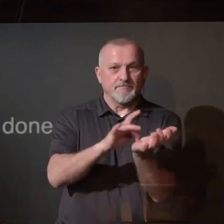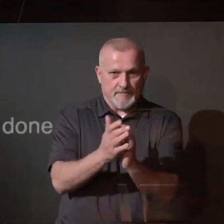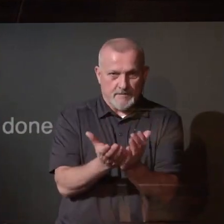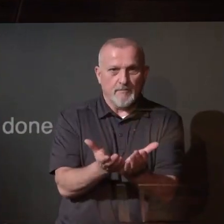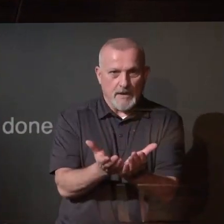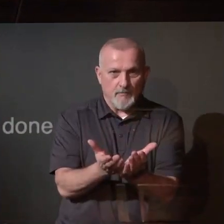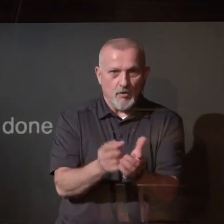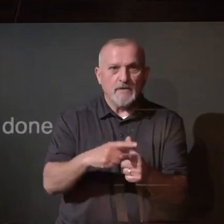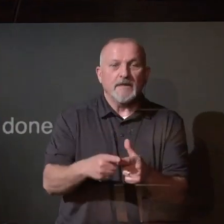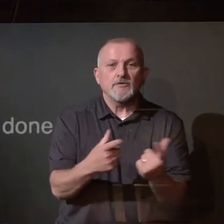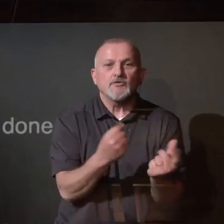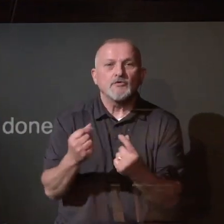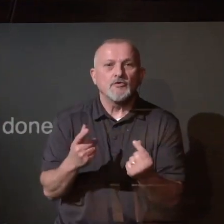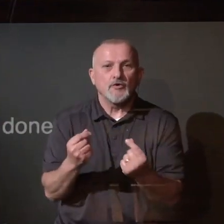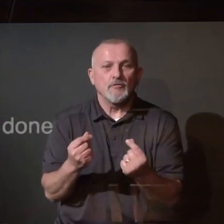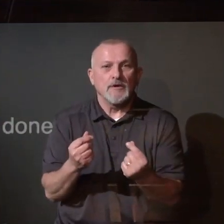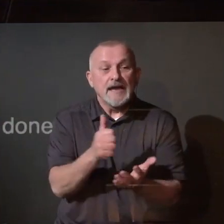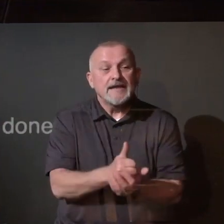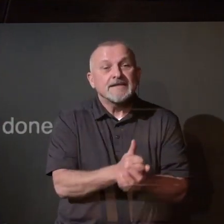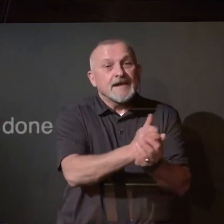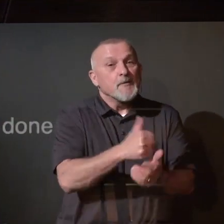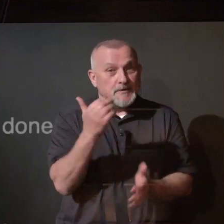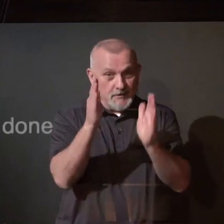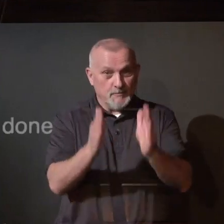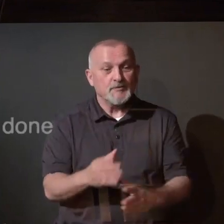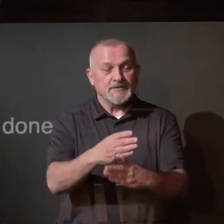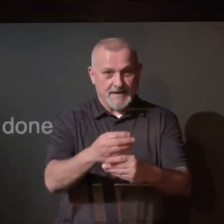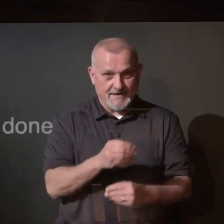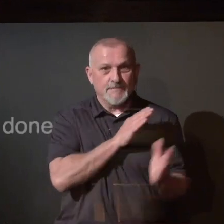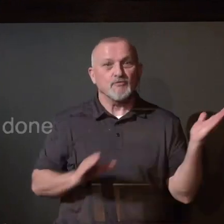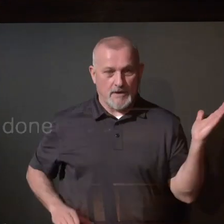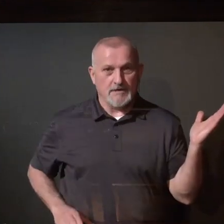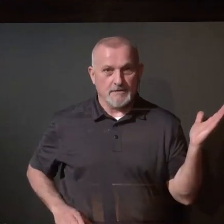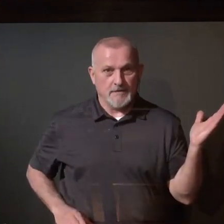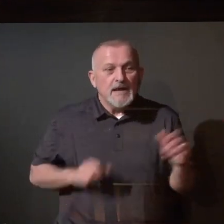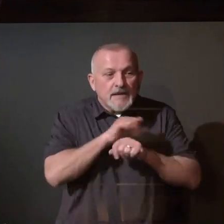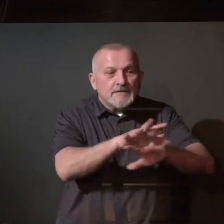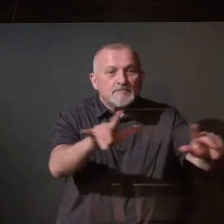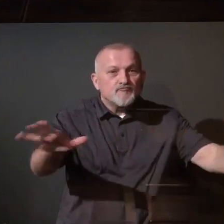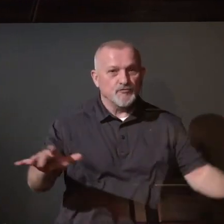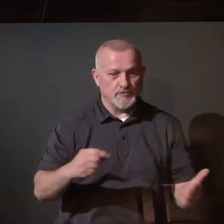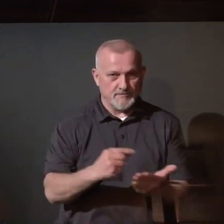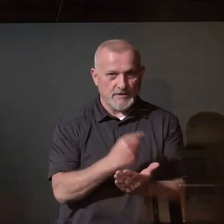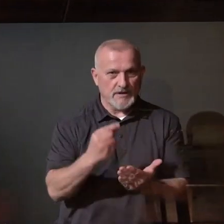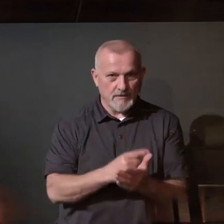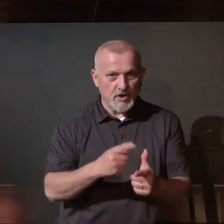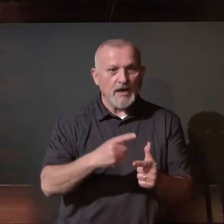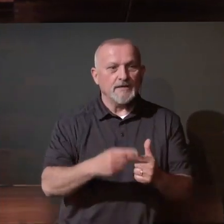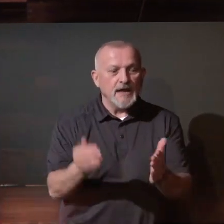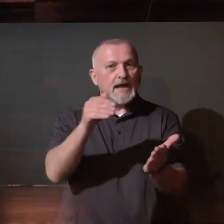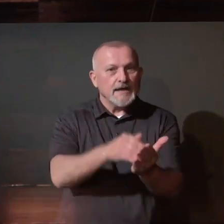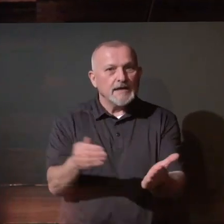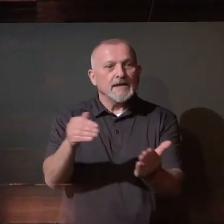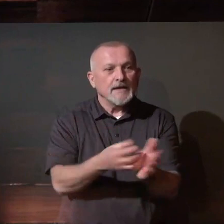around and assist in spreading that gospel to other people. And those people who receive God's word will then embrace it